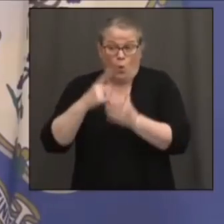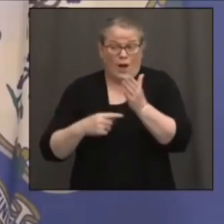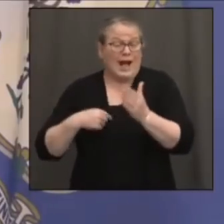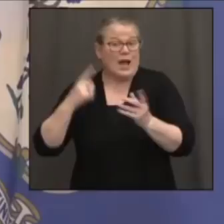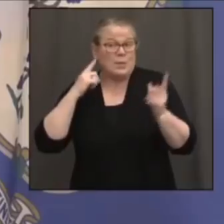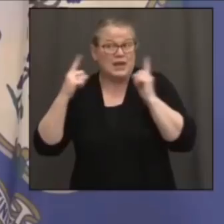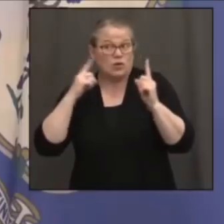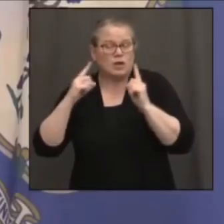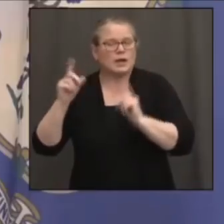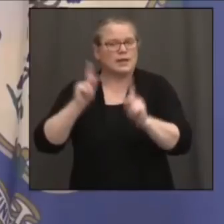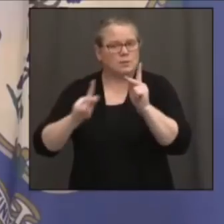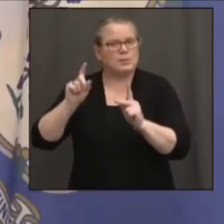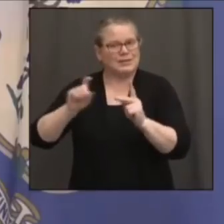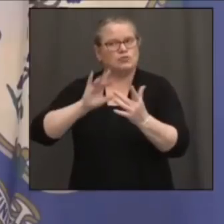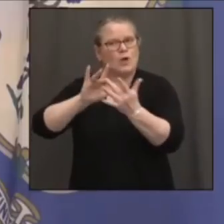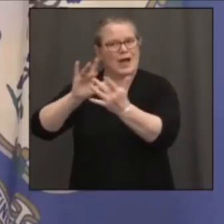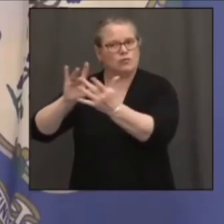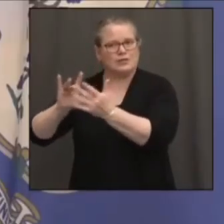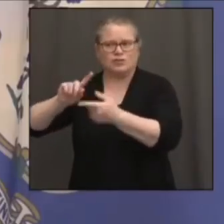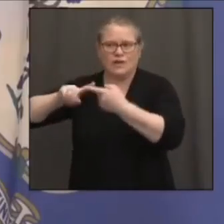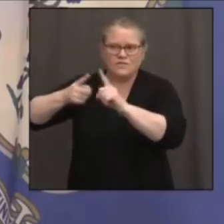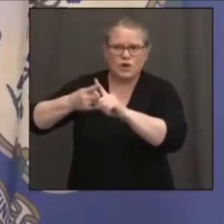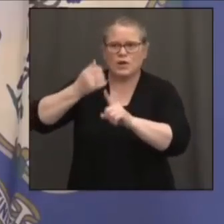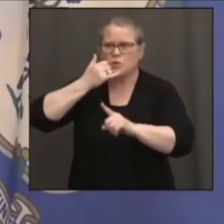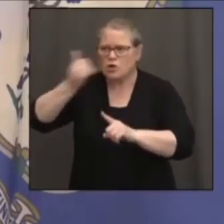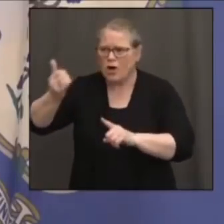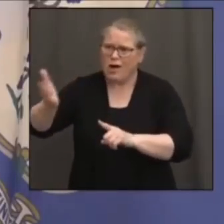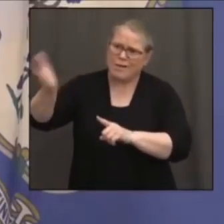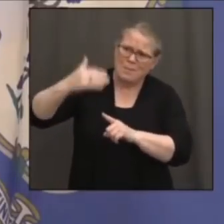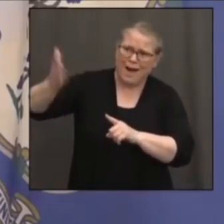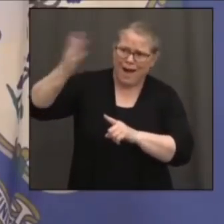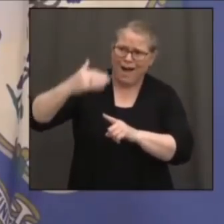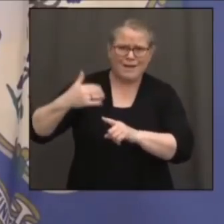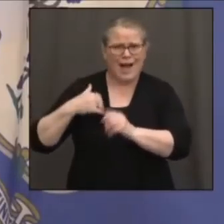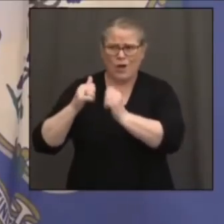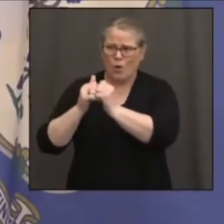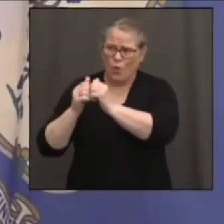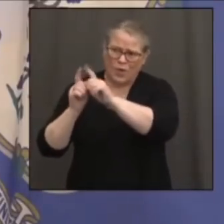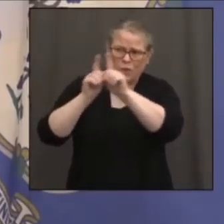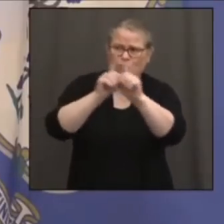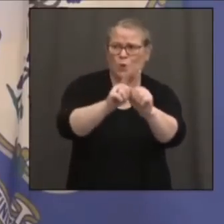phone call from a friend saying, come on down, it's available right next door, I'll go down with you.